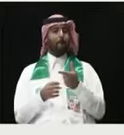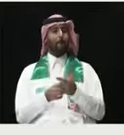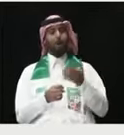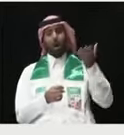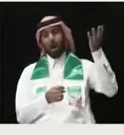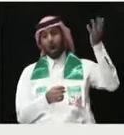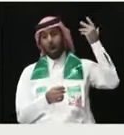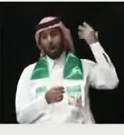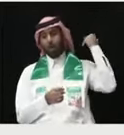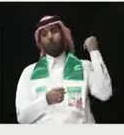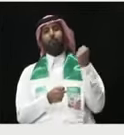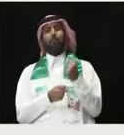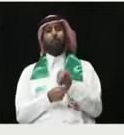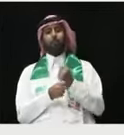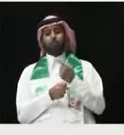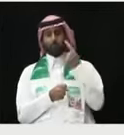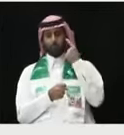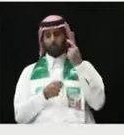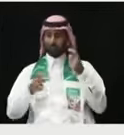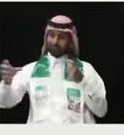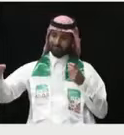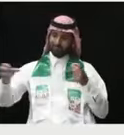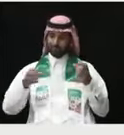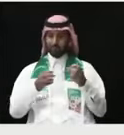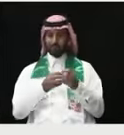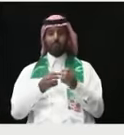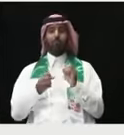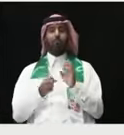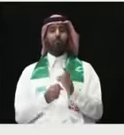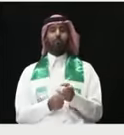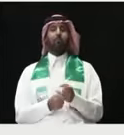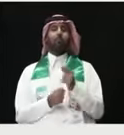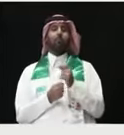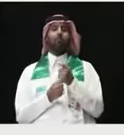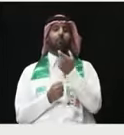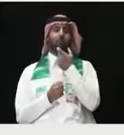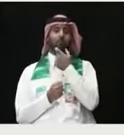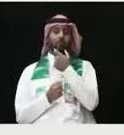the past, and regain, regain